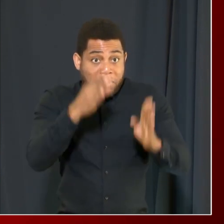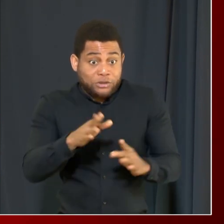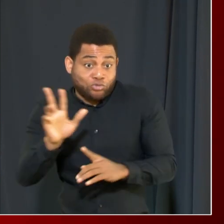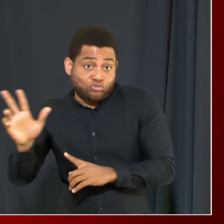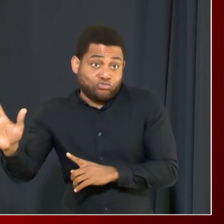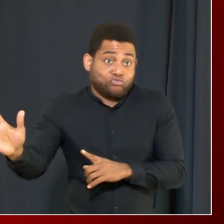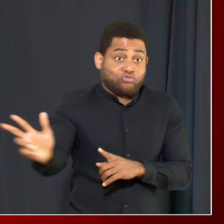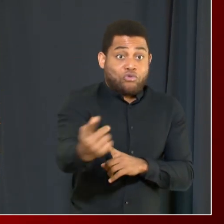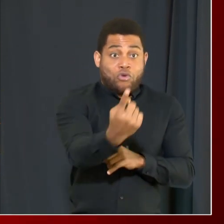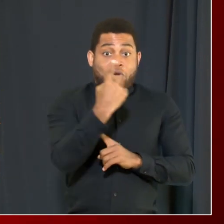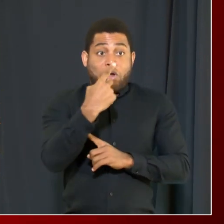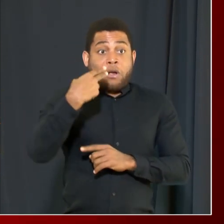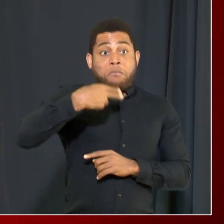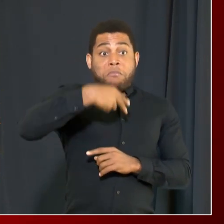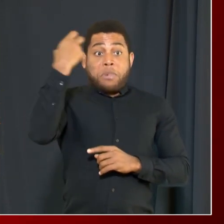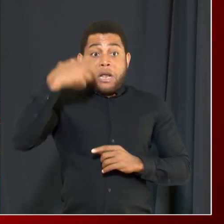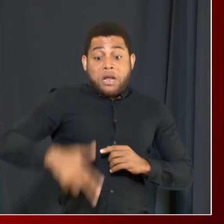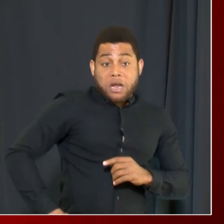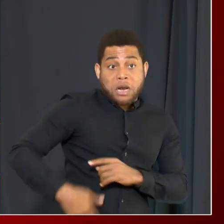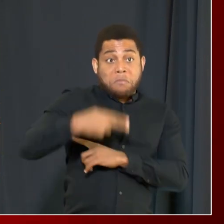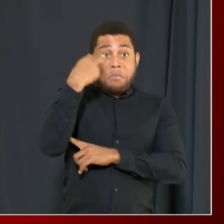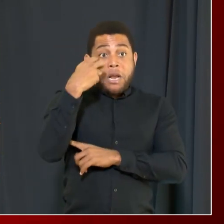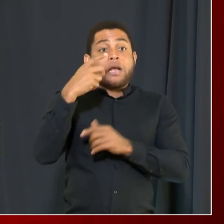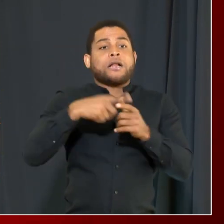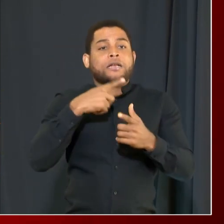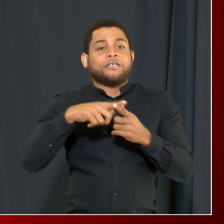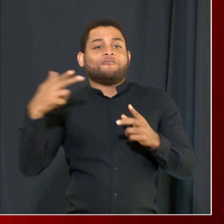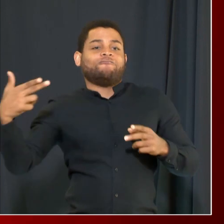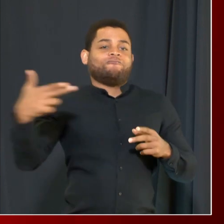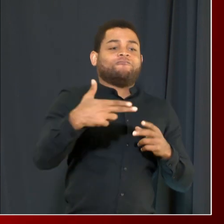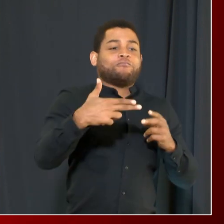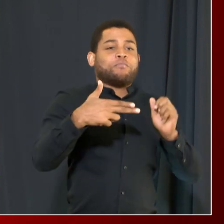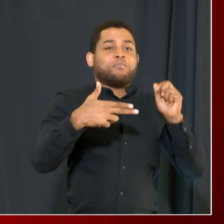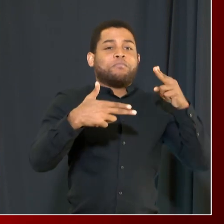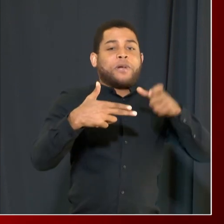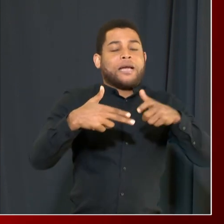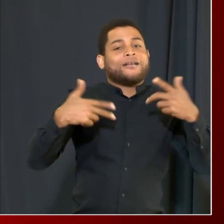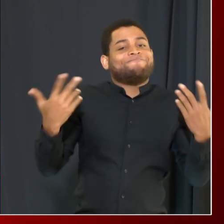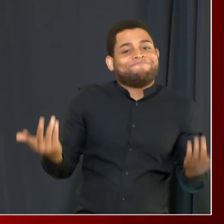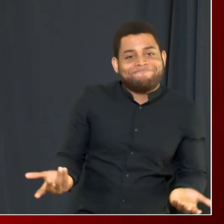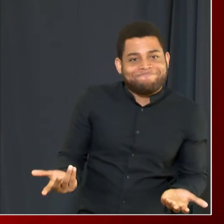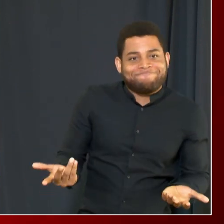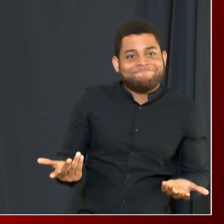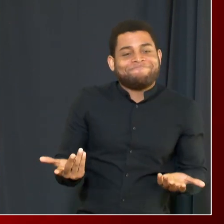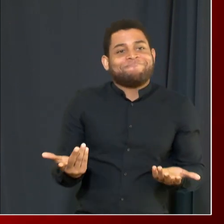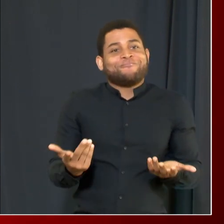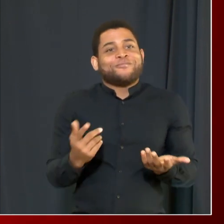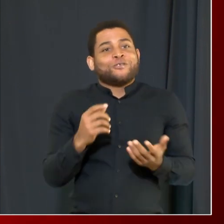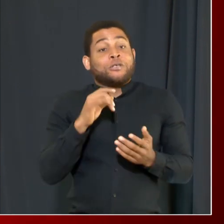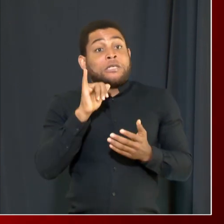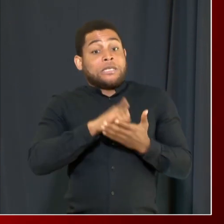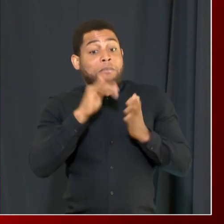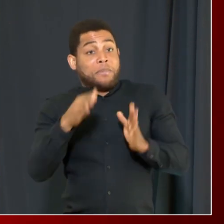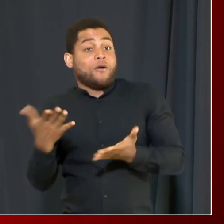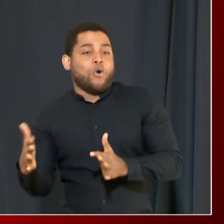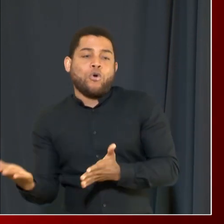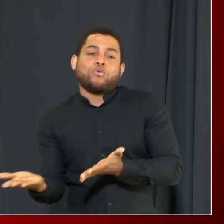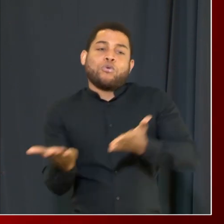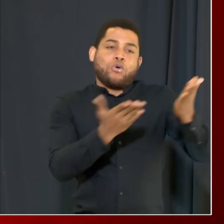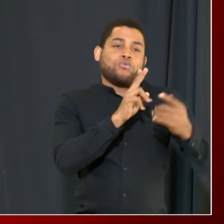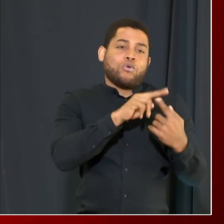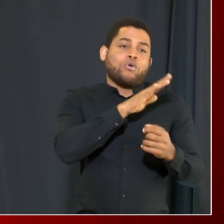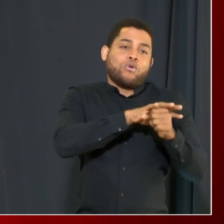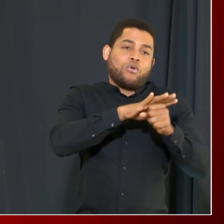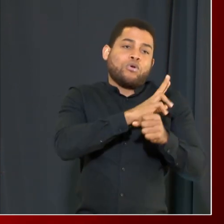and our officers shot the suspect. And as I stated before, the suspect was transported to a local hospital. And that's all I